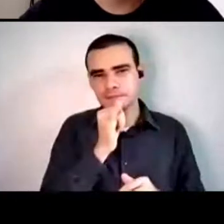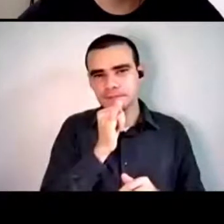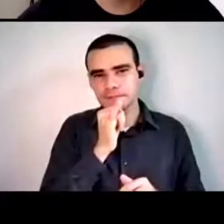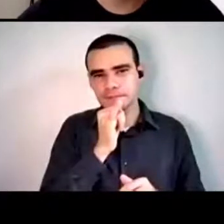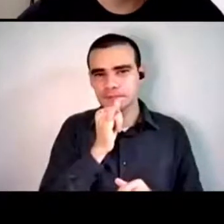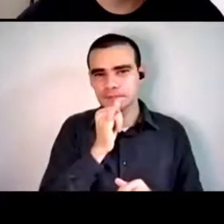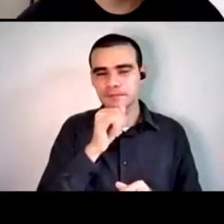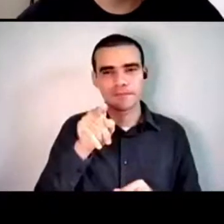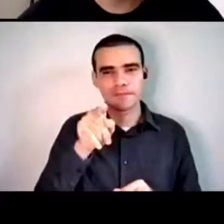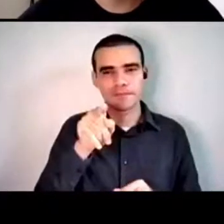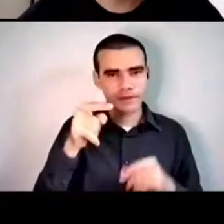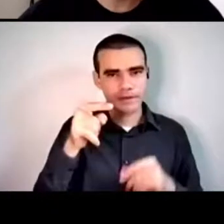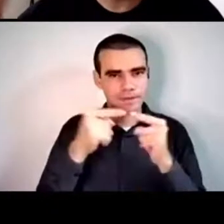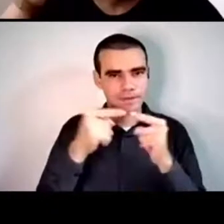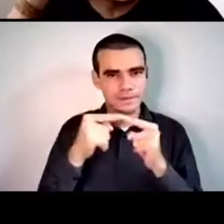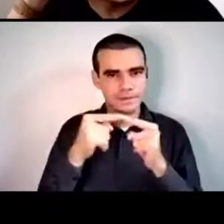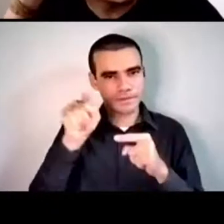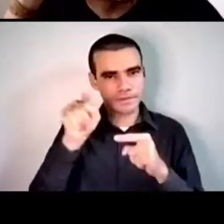characteristic of a jewel.